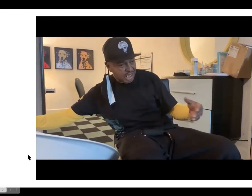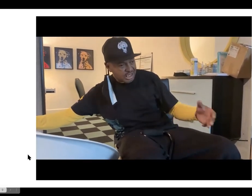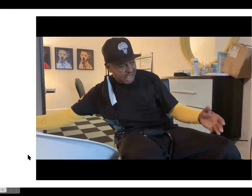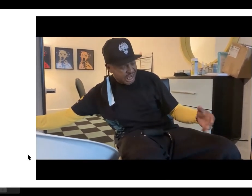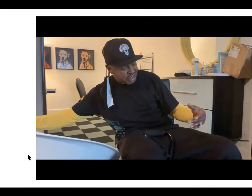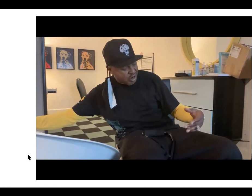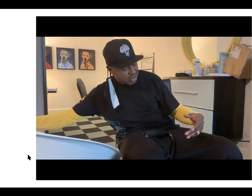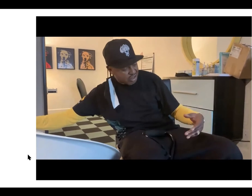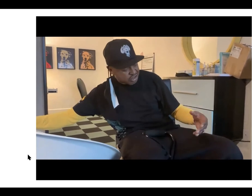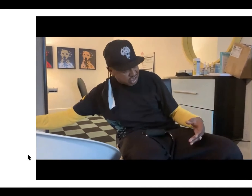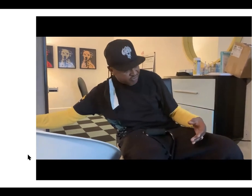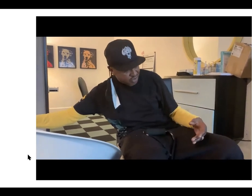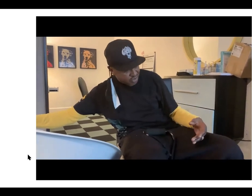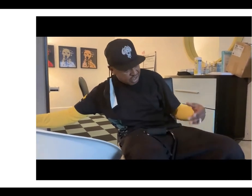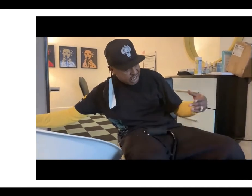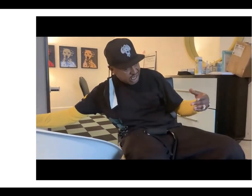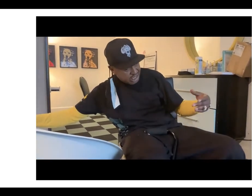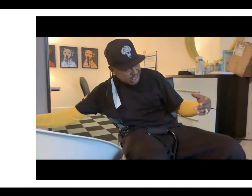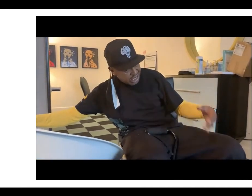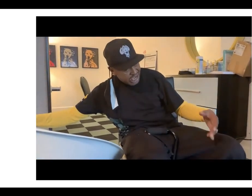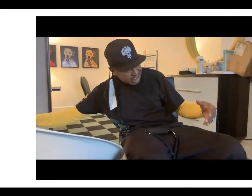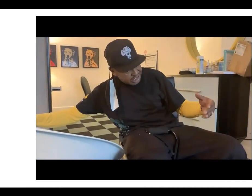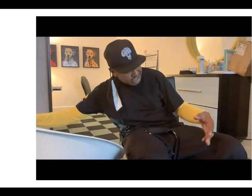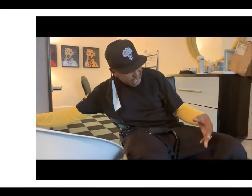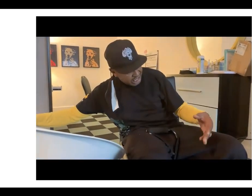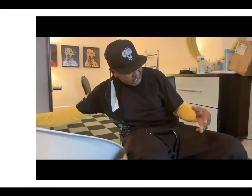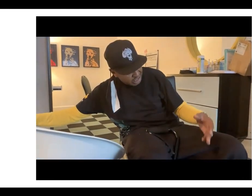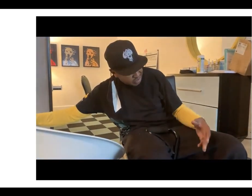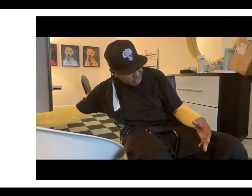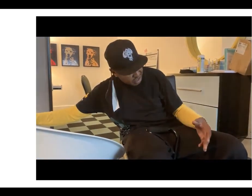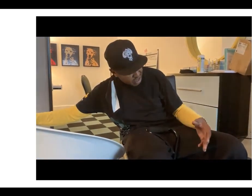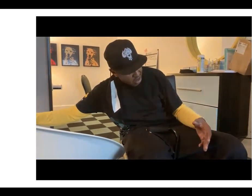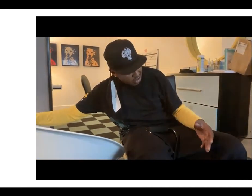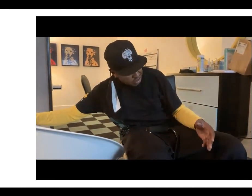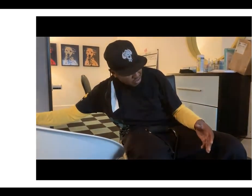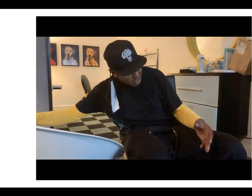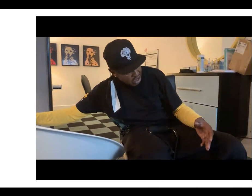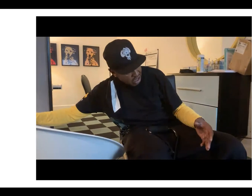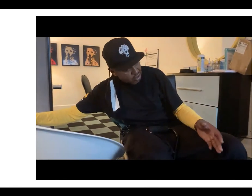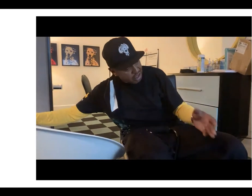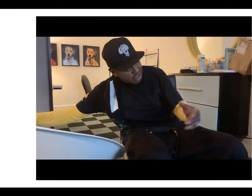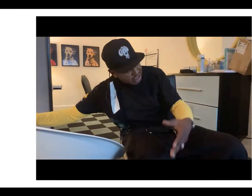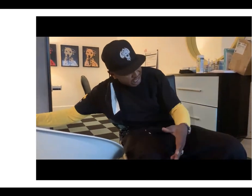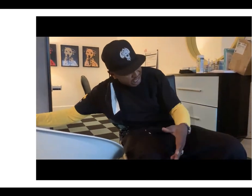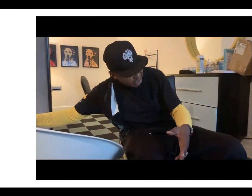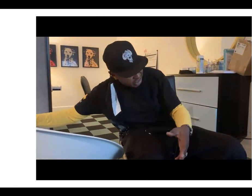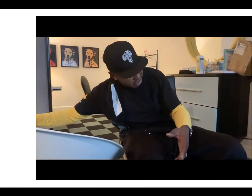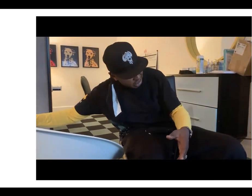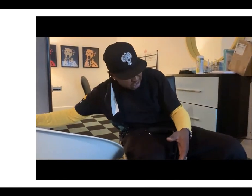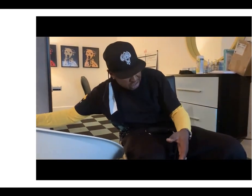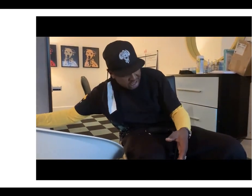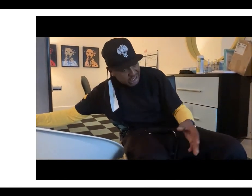of us signed all just in forms. They had to sign something also on their